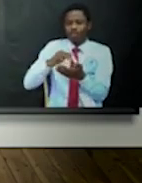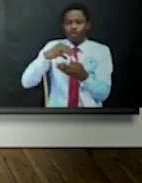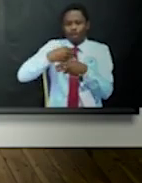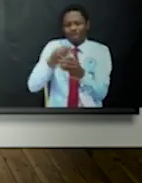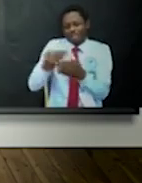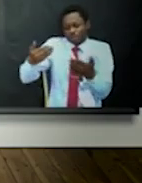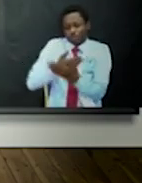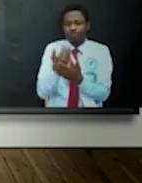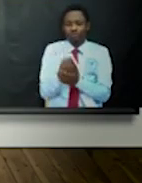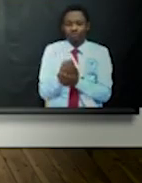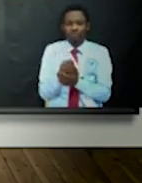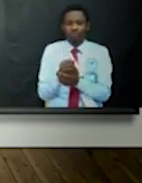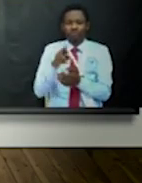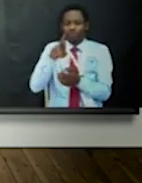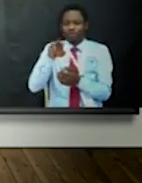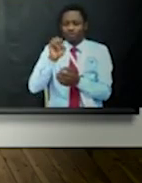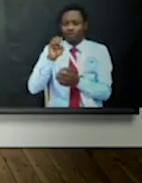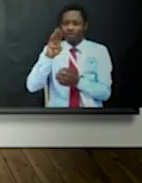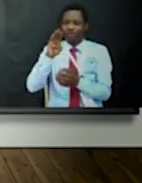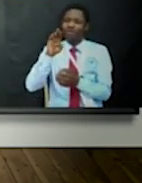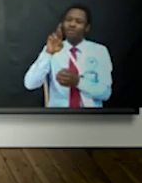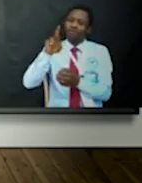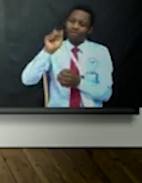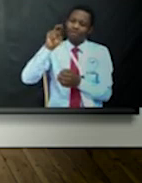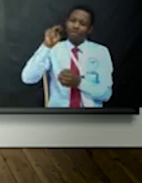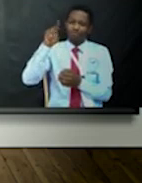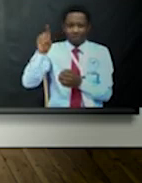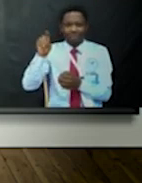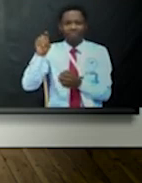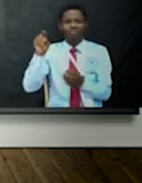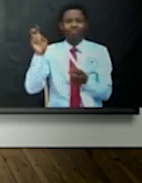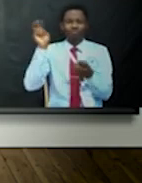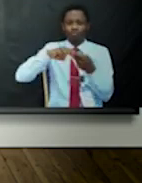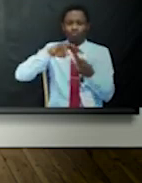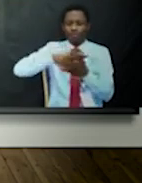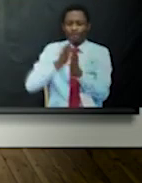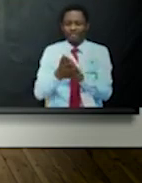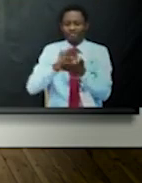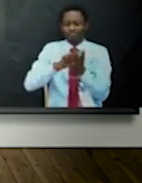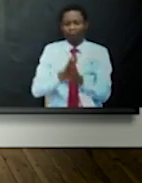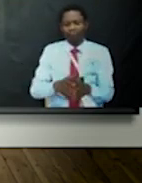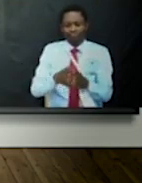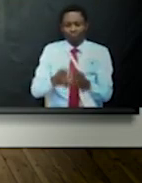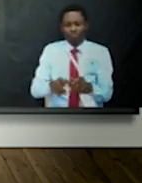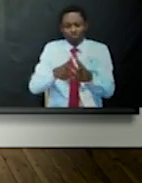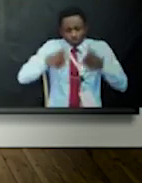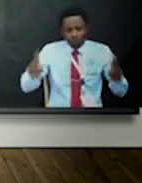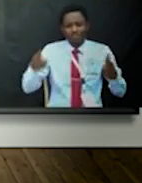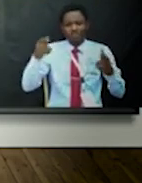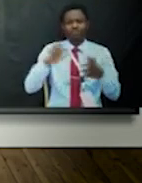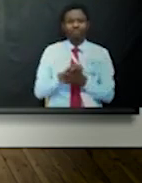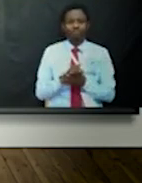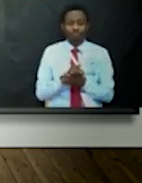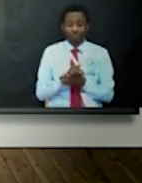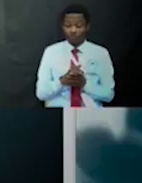You rebrand, to revamp, to rebrand, to rediscover. That is reposition. Reposition